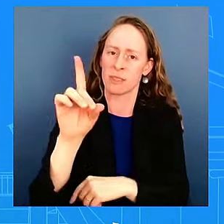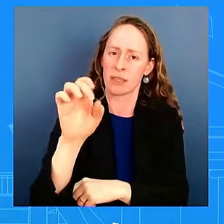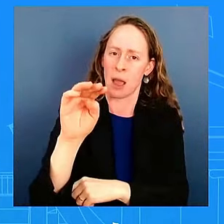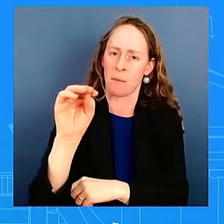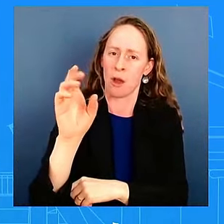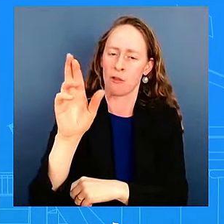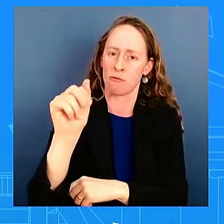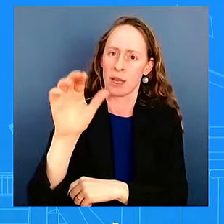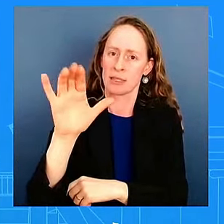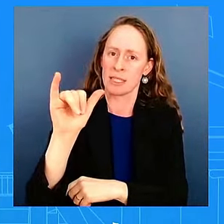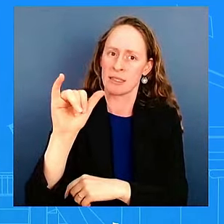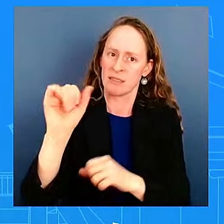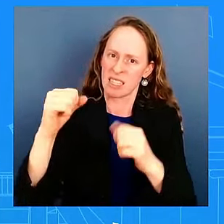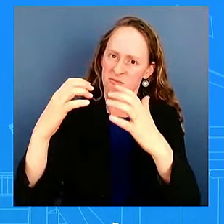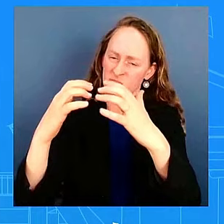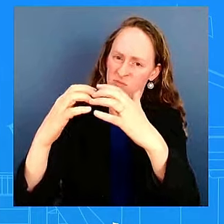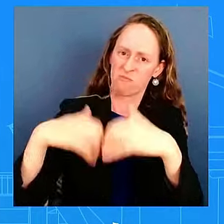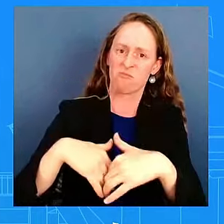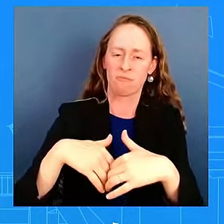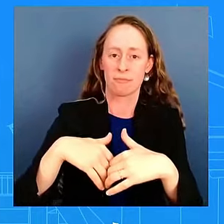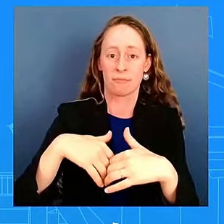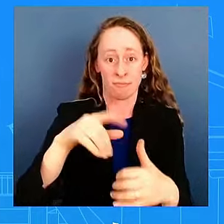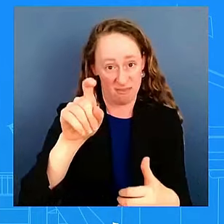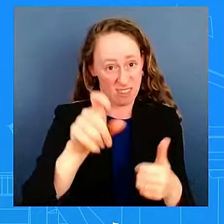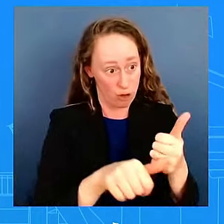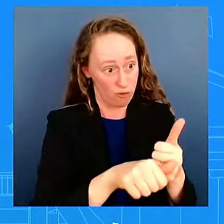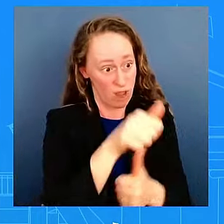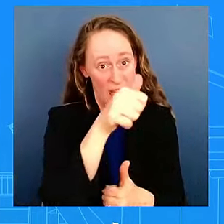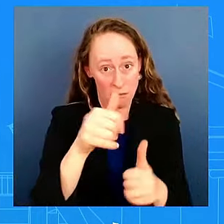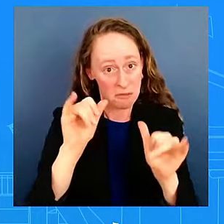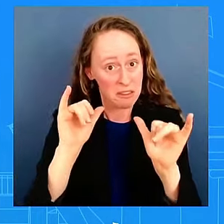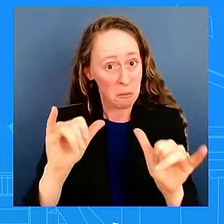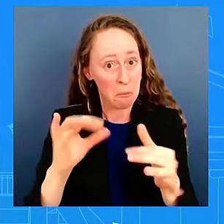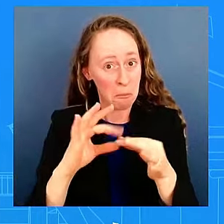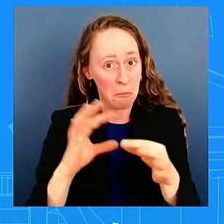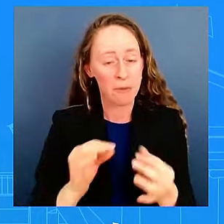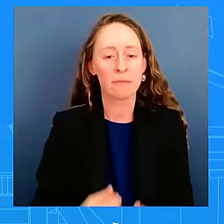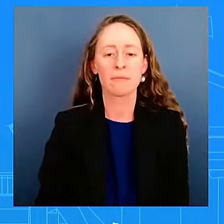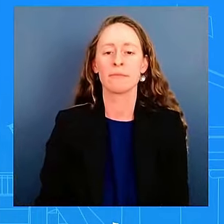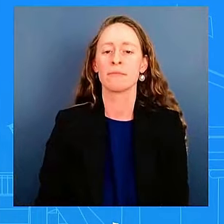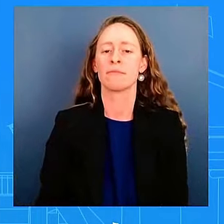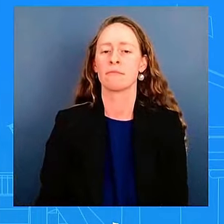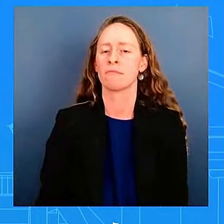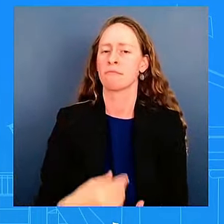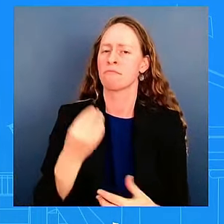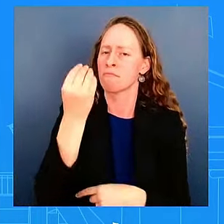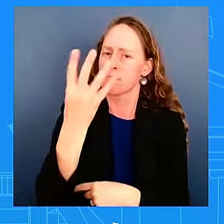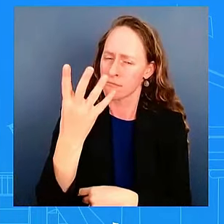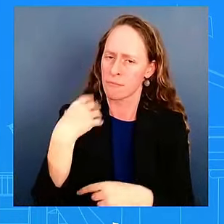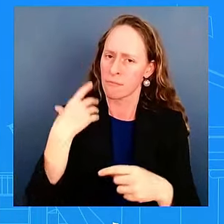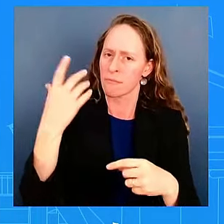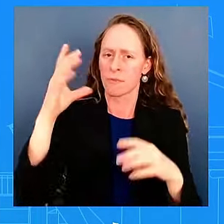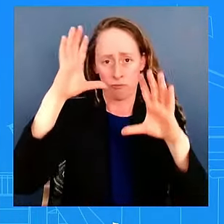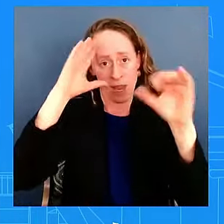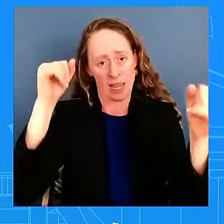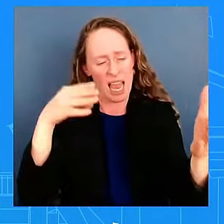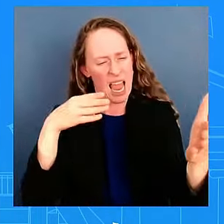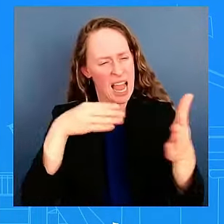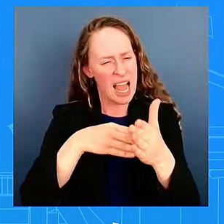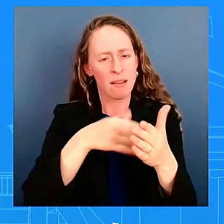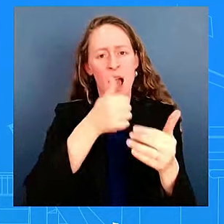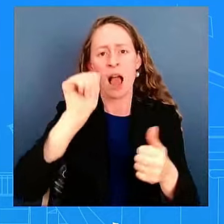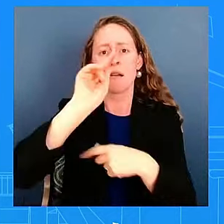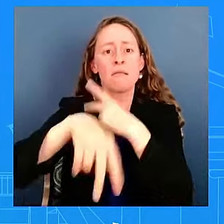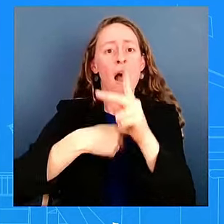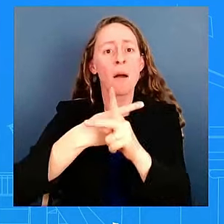violence, forcefully denounce it. He's always been against this. Throughout his career, throughout the last 4 years. We do not